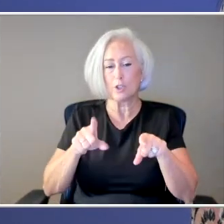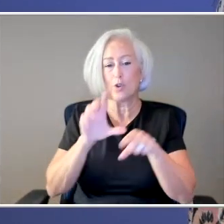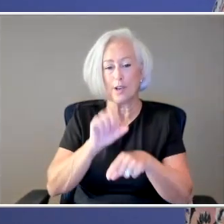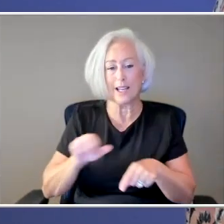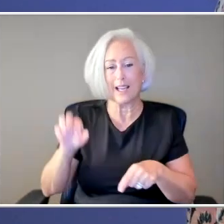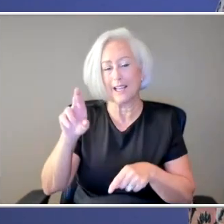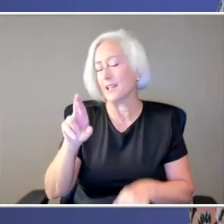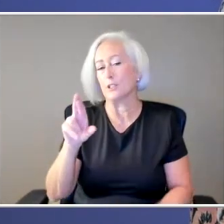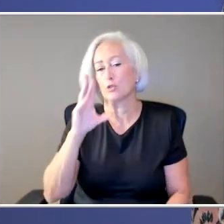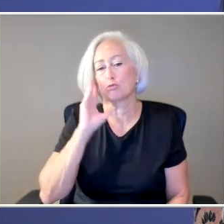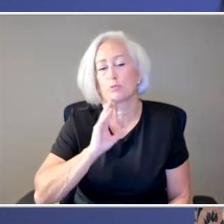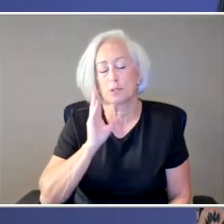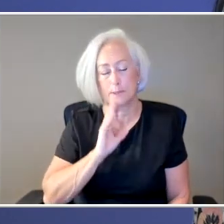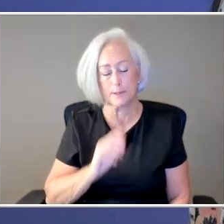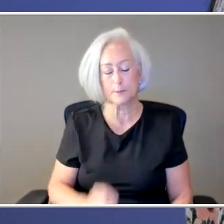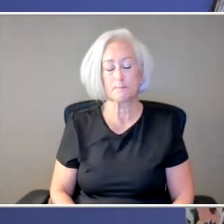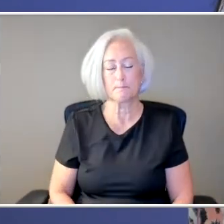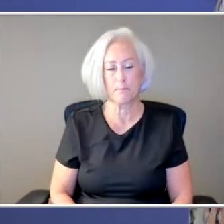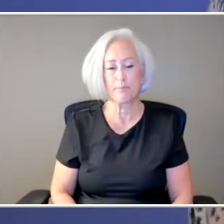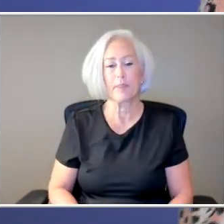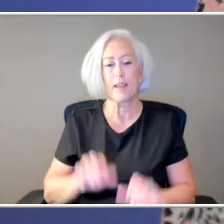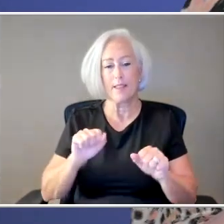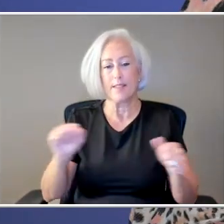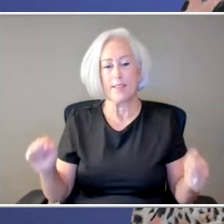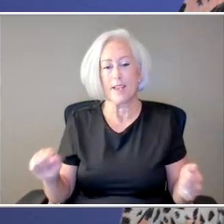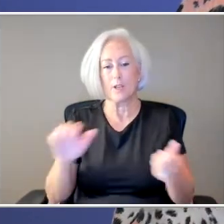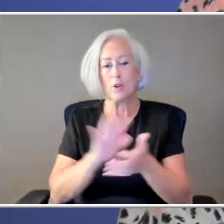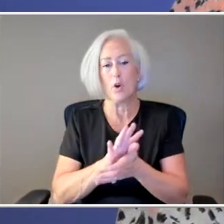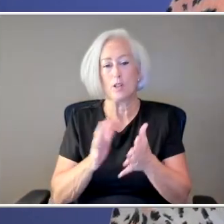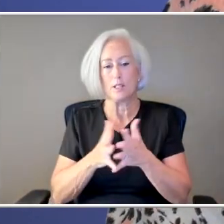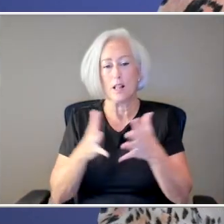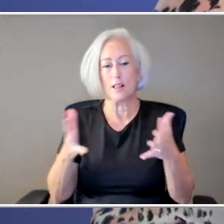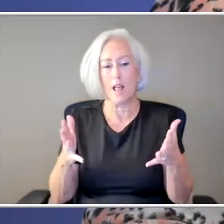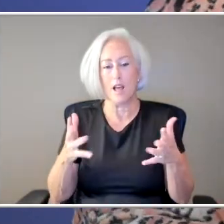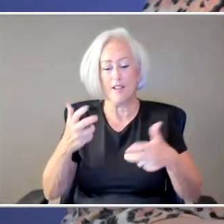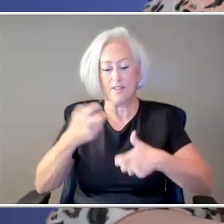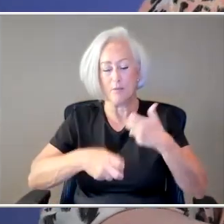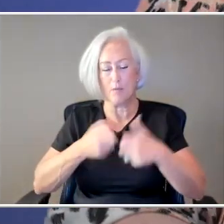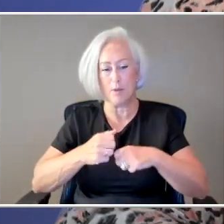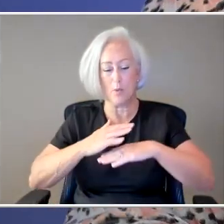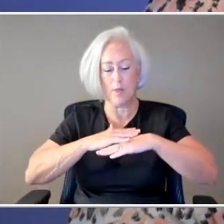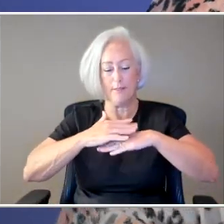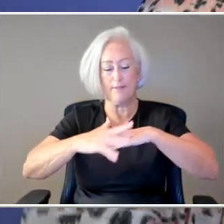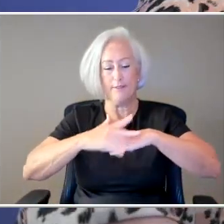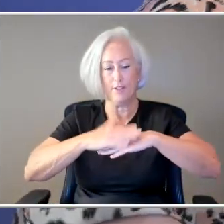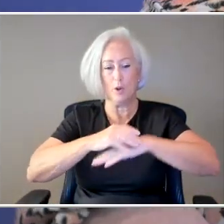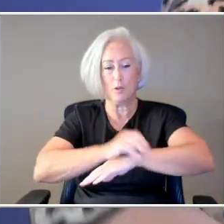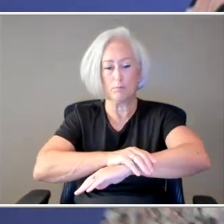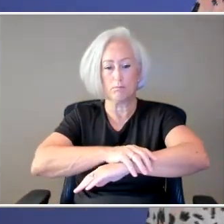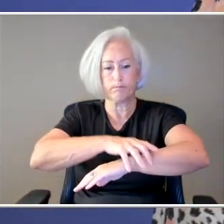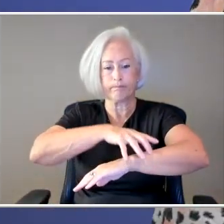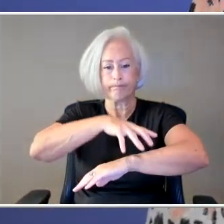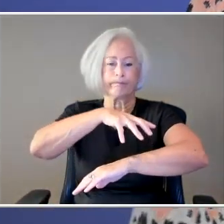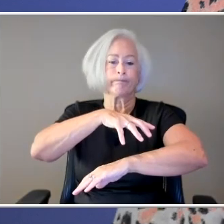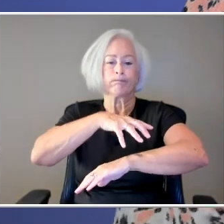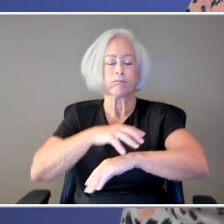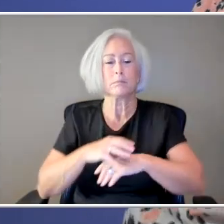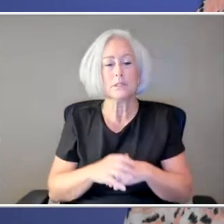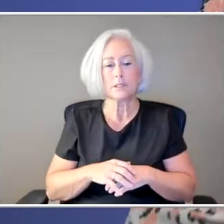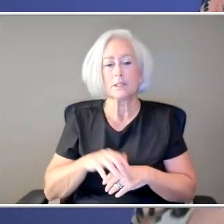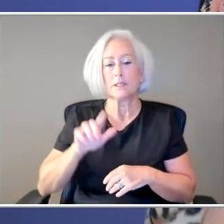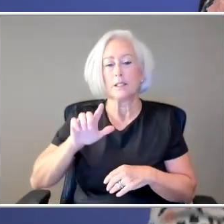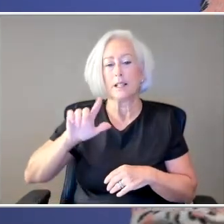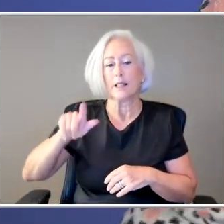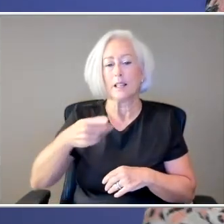it caused a lot of problems with the fluid buildup, lymphedema, and a heck of a lot